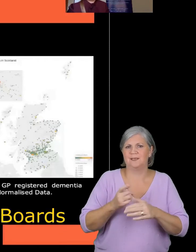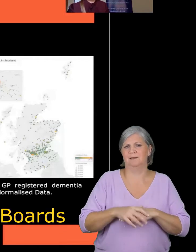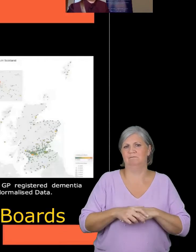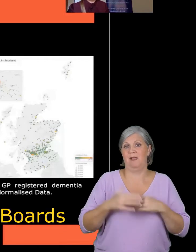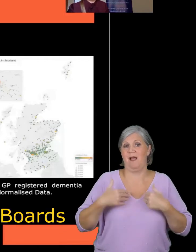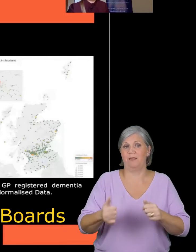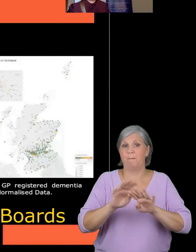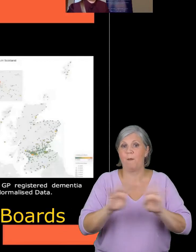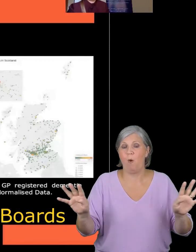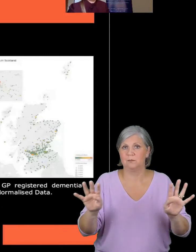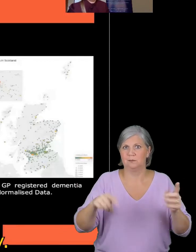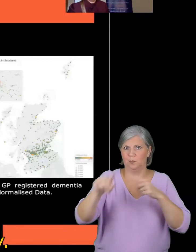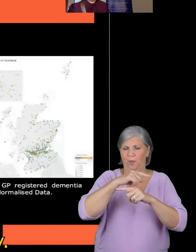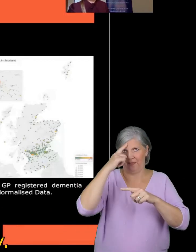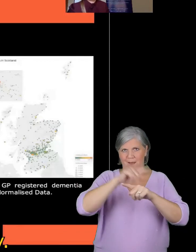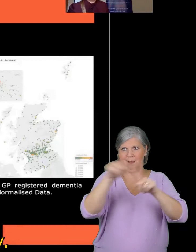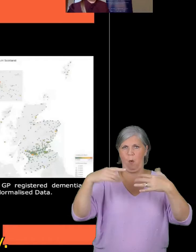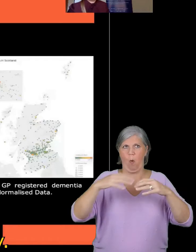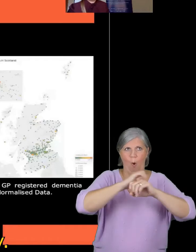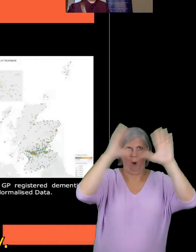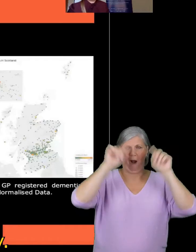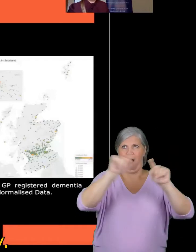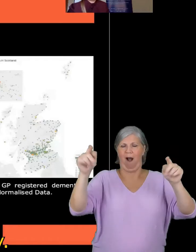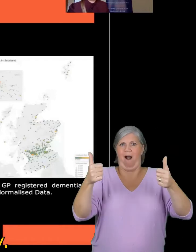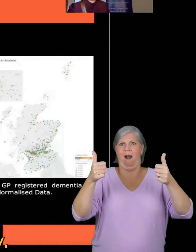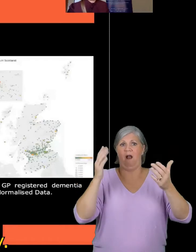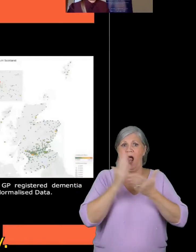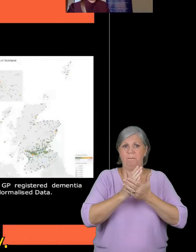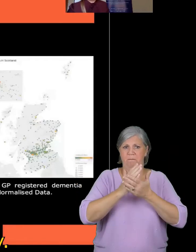authorities and health boards are likely to be smaller than the reality.